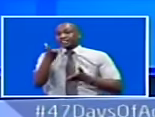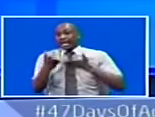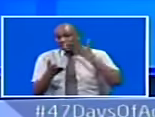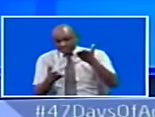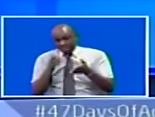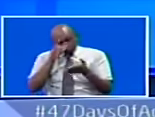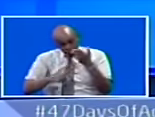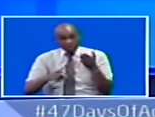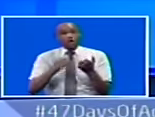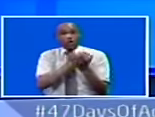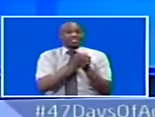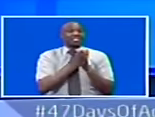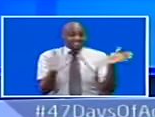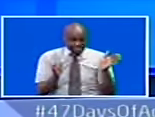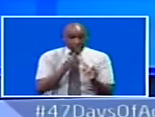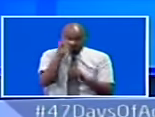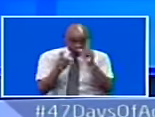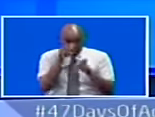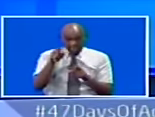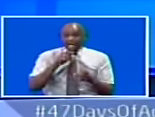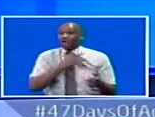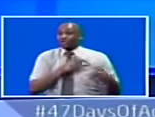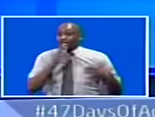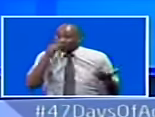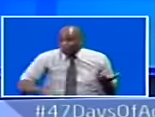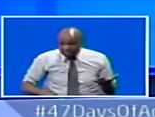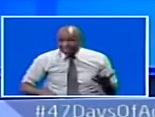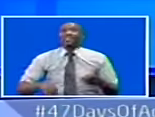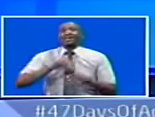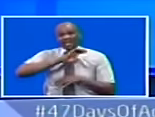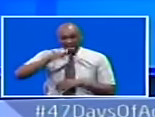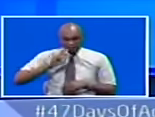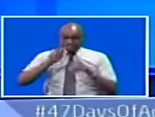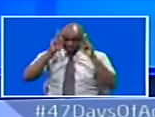in that Auditor General's report concerning the county of Kisumu.